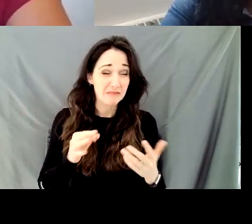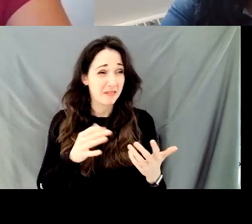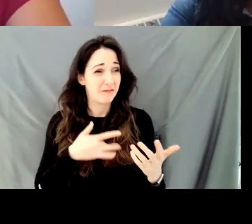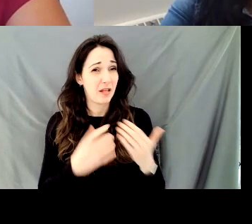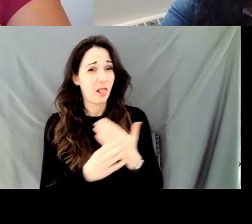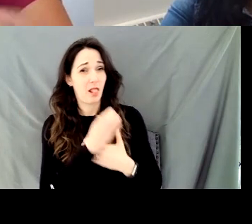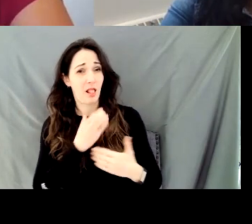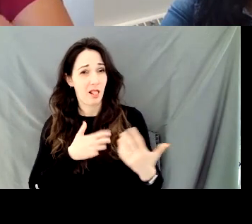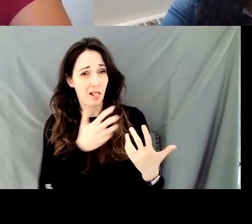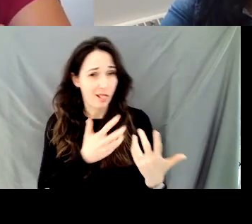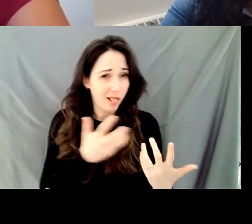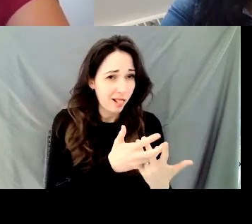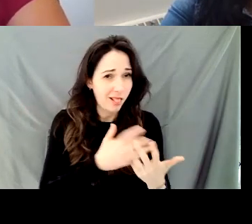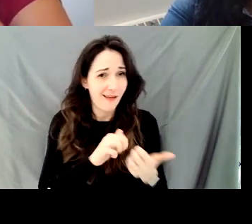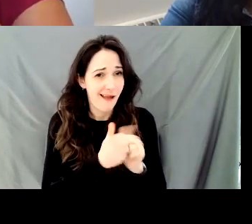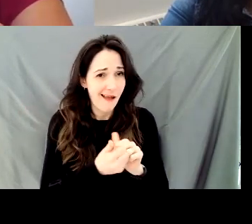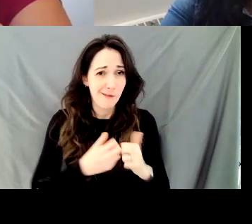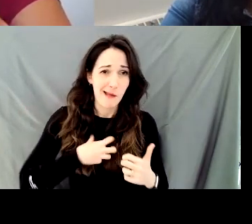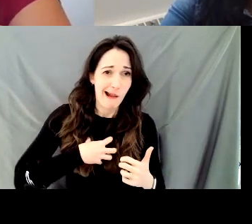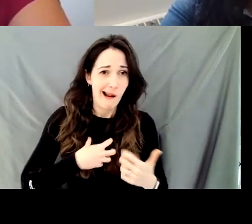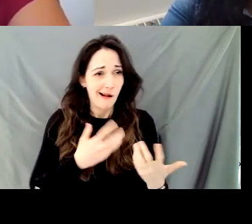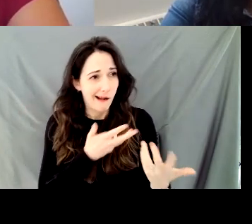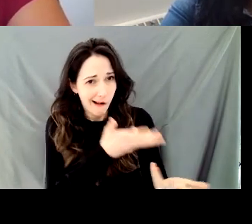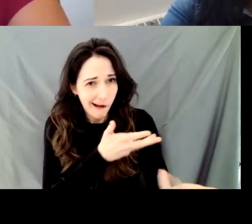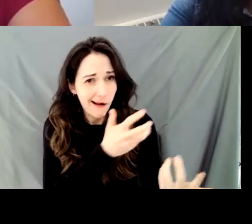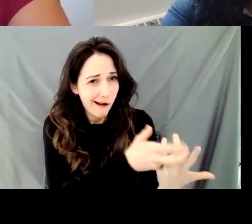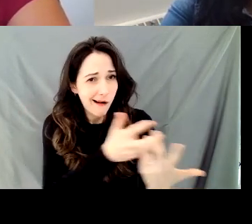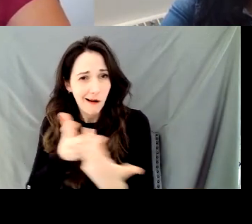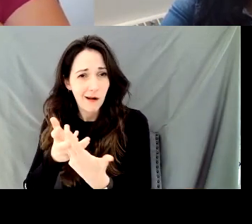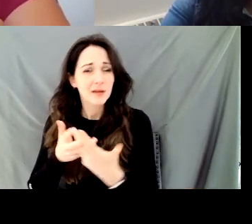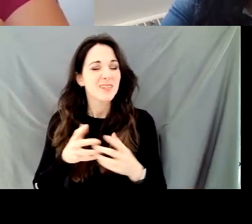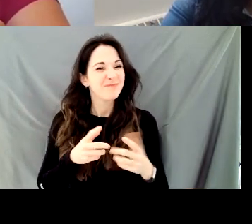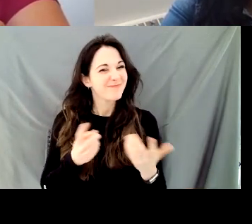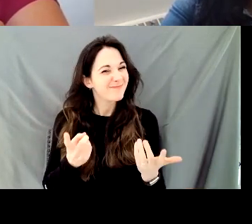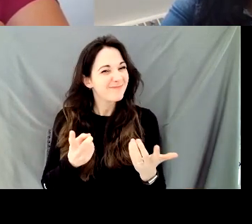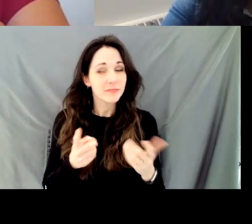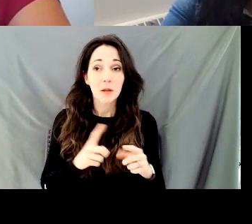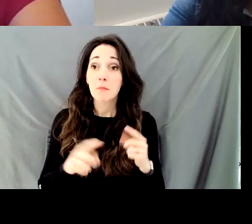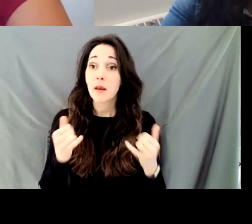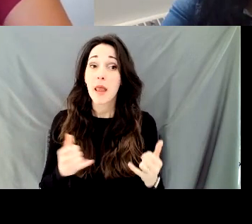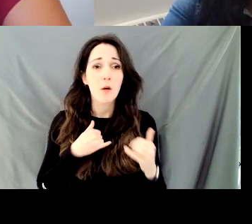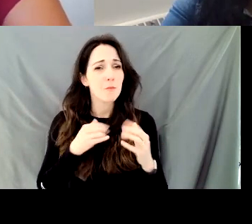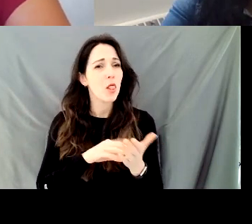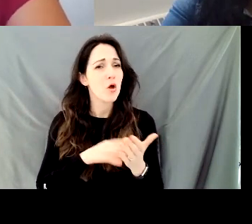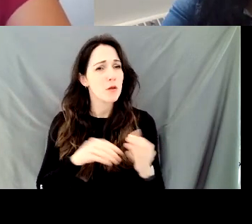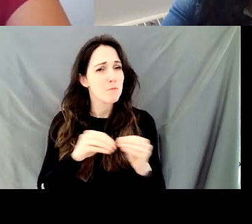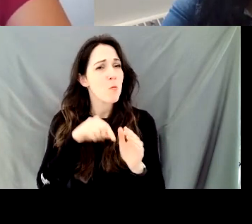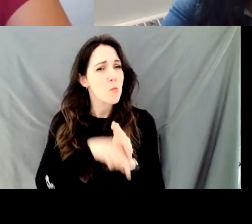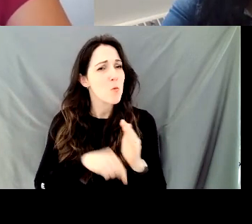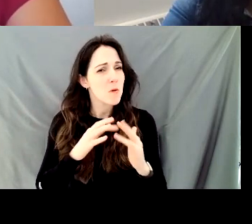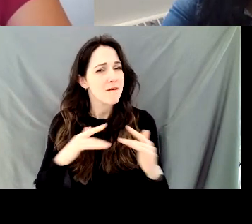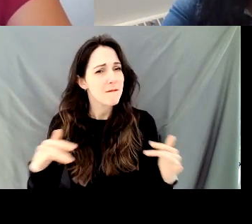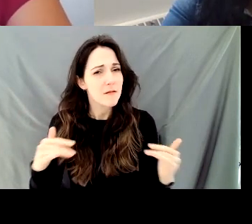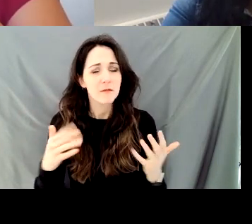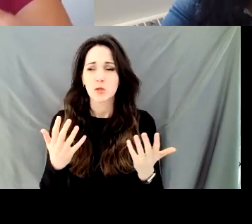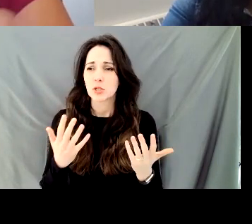and equity, and I think education and willingness to learn about those three that really get us closer to a sense of belonging,